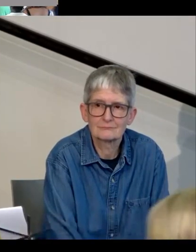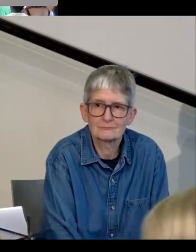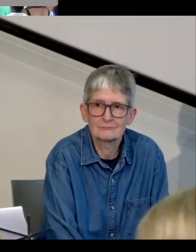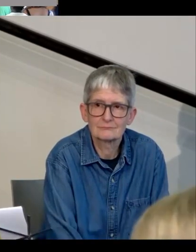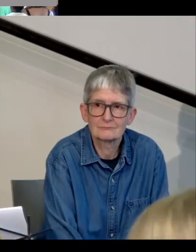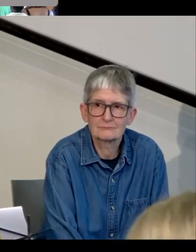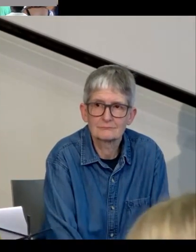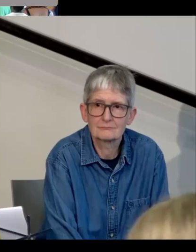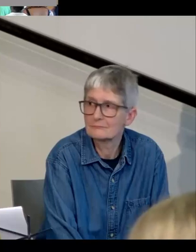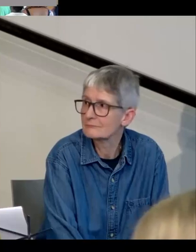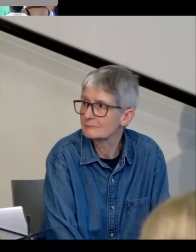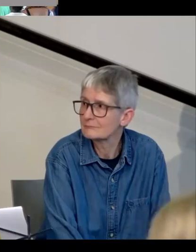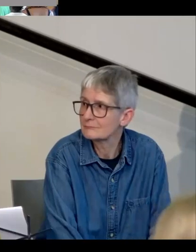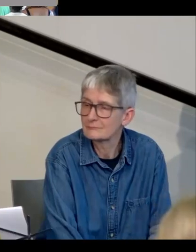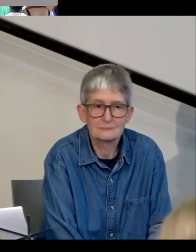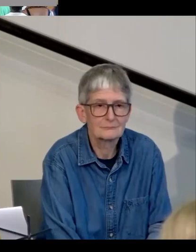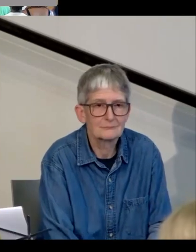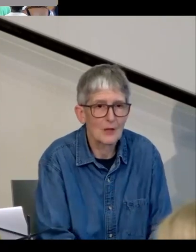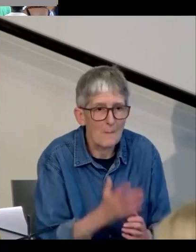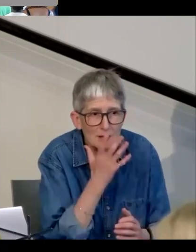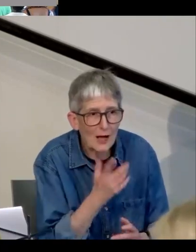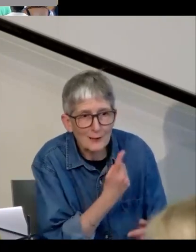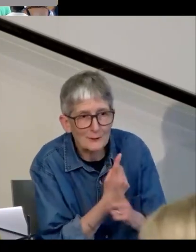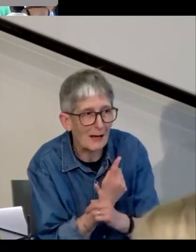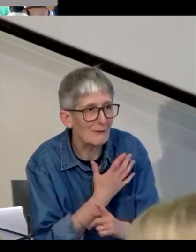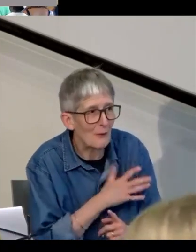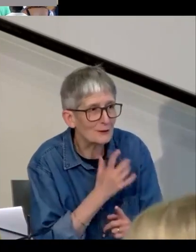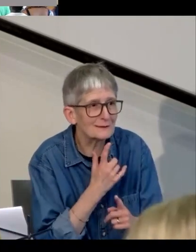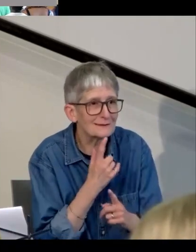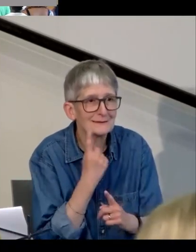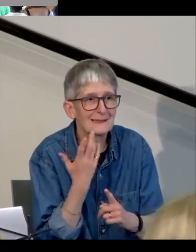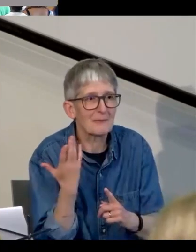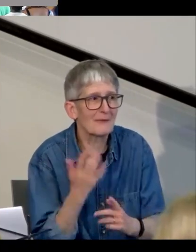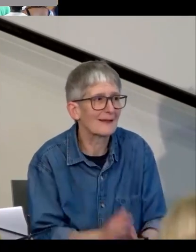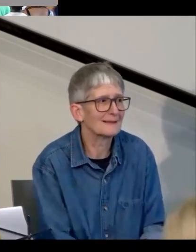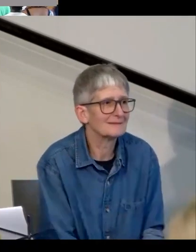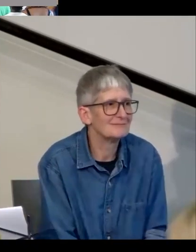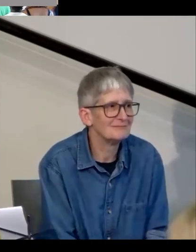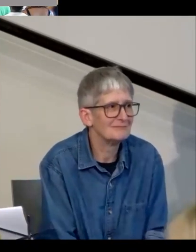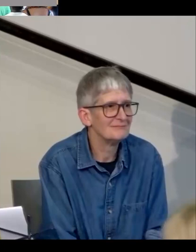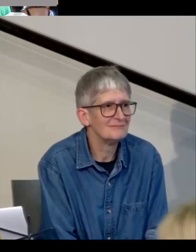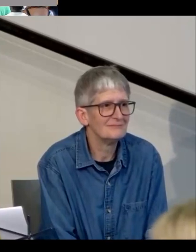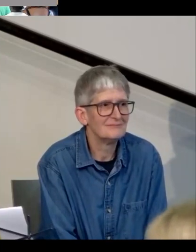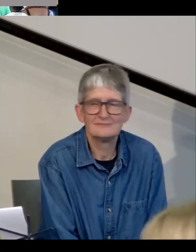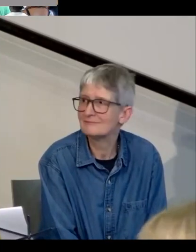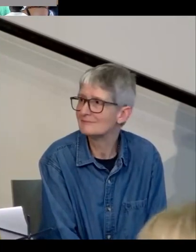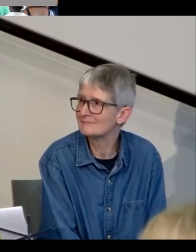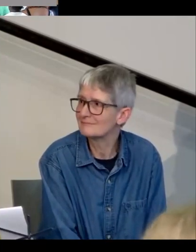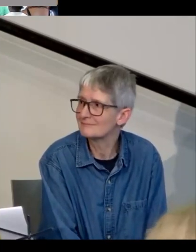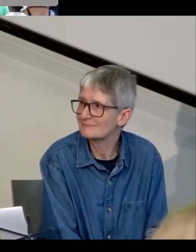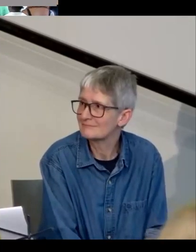Lord. Bless you, Father. Don't be shy to come up if you want to respond to that. You don't have to do it right now, maybe when we're singing in a